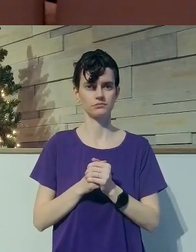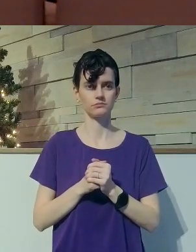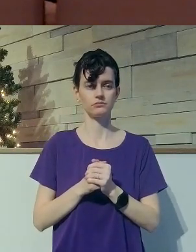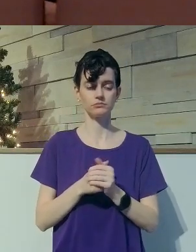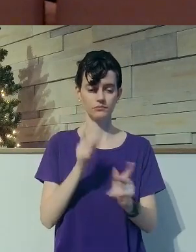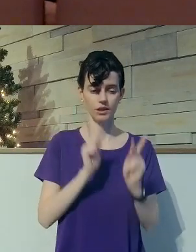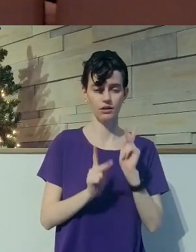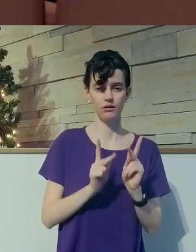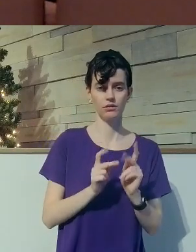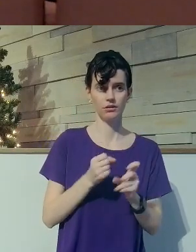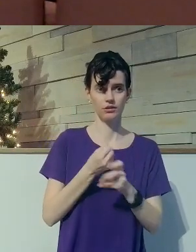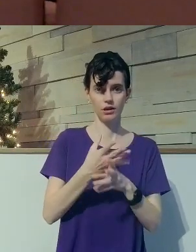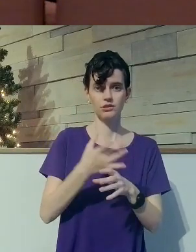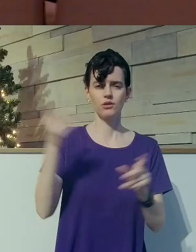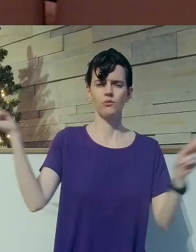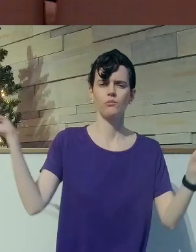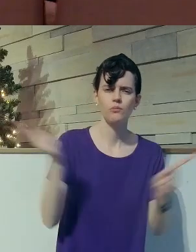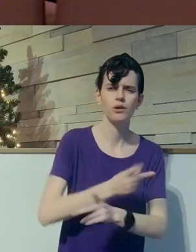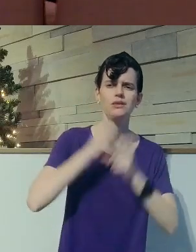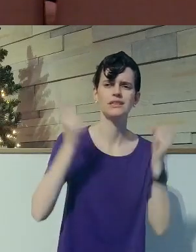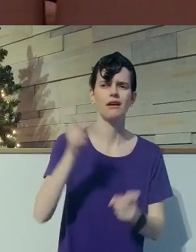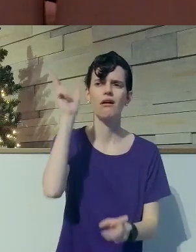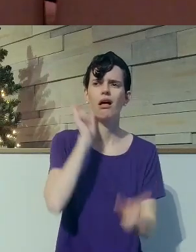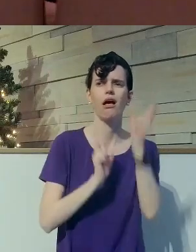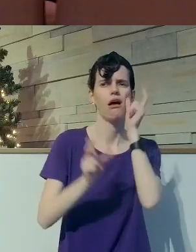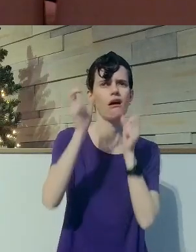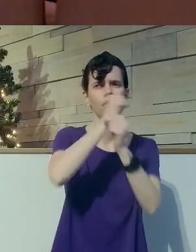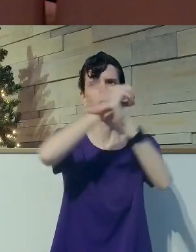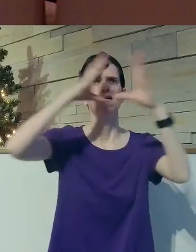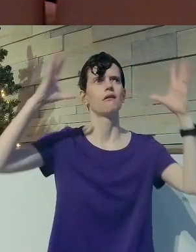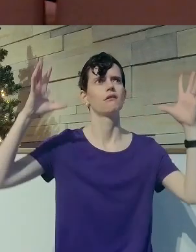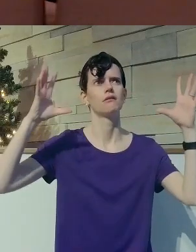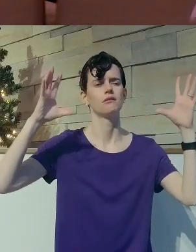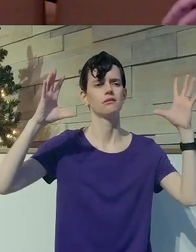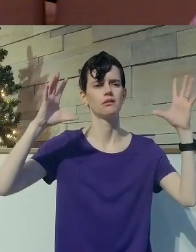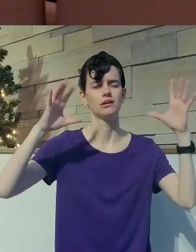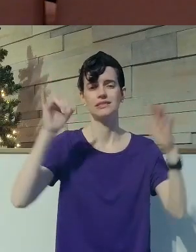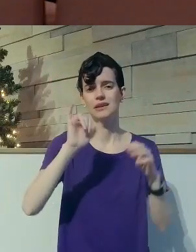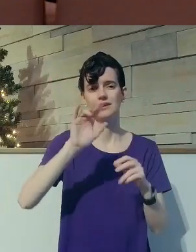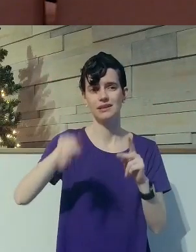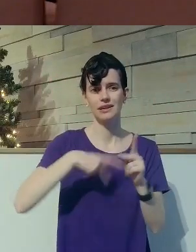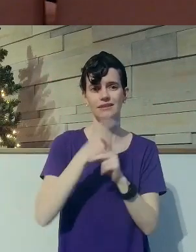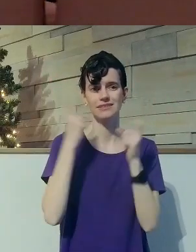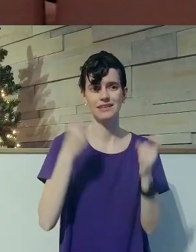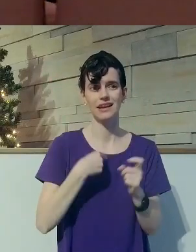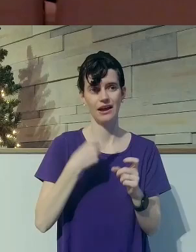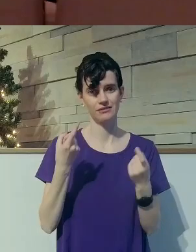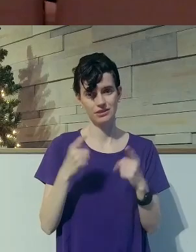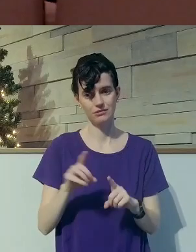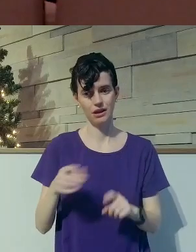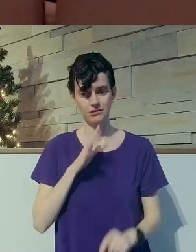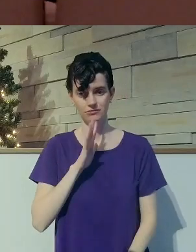The person who's perpetrated the worst sins that you perhaps had ever heard of or imagined, the same type of sin that I committed when I was